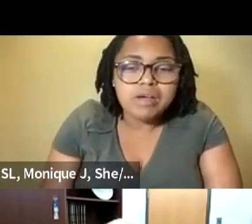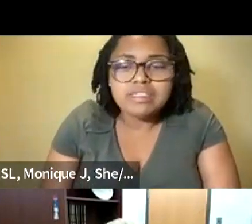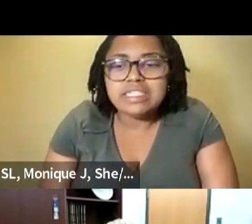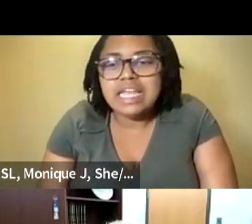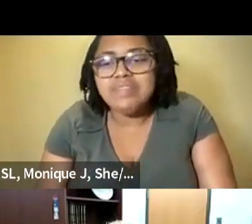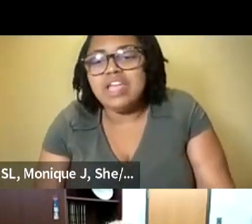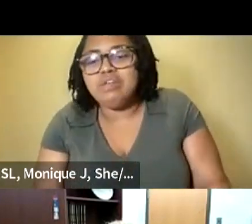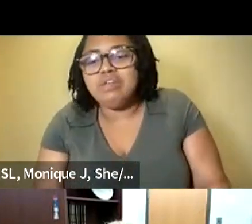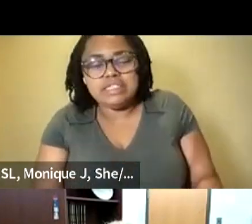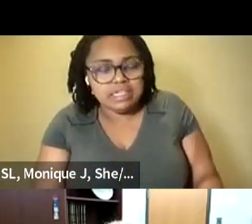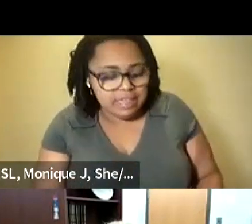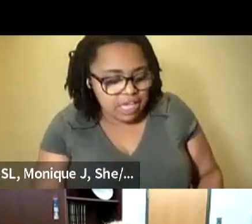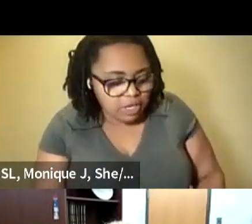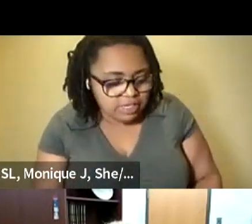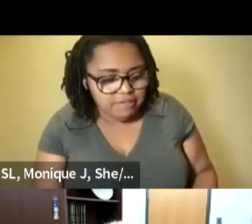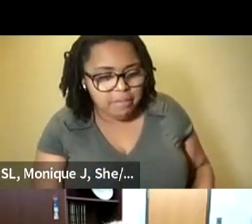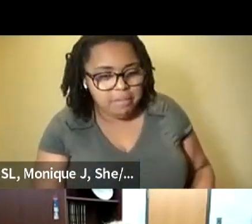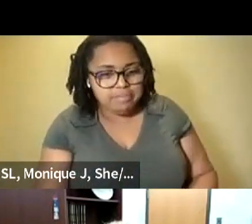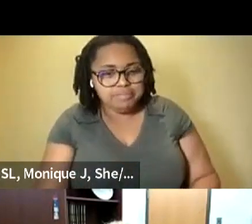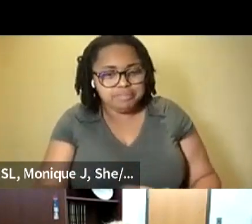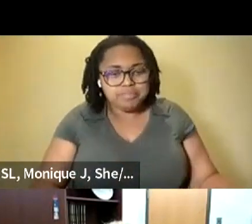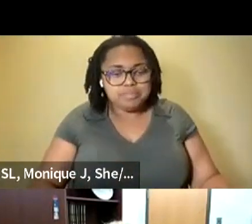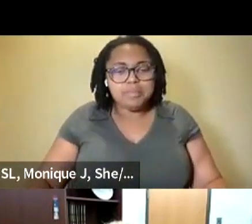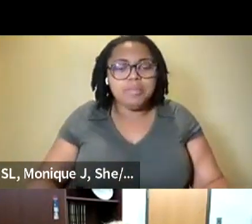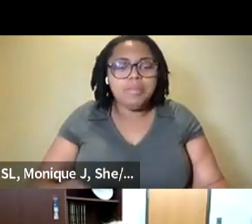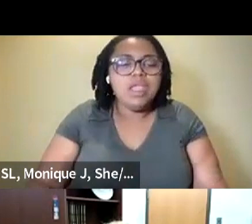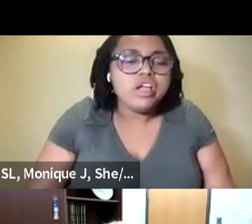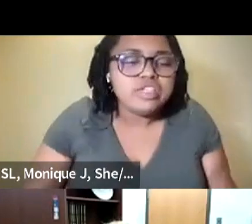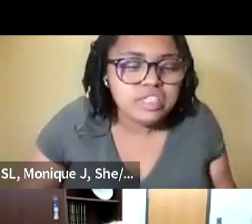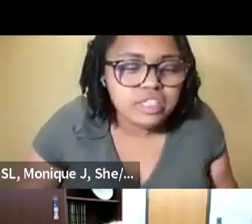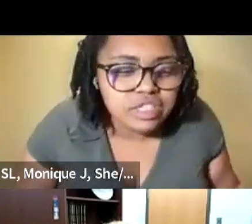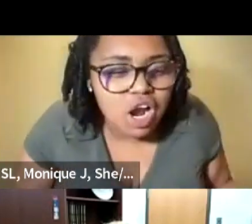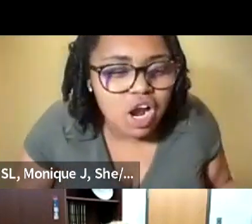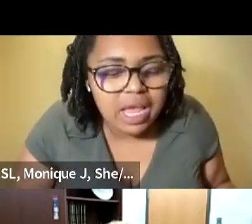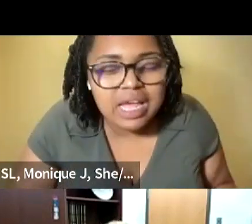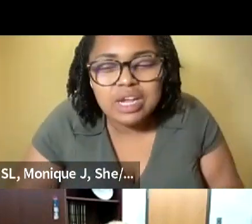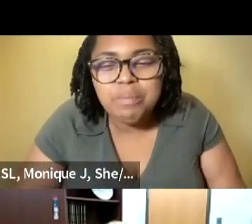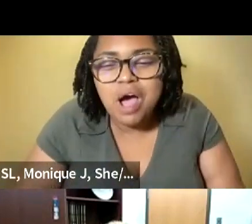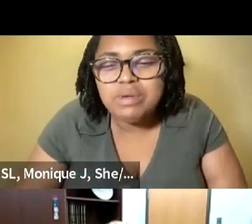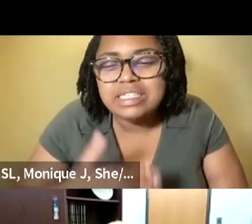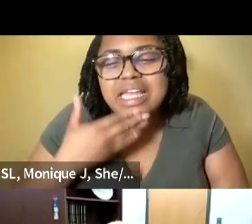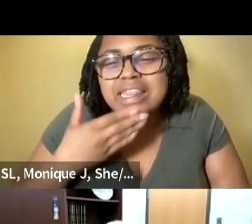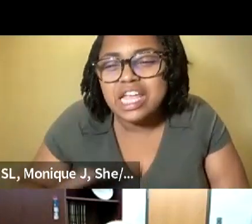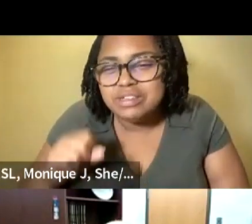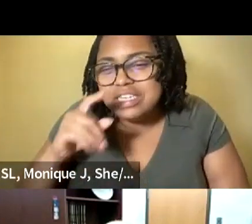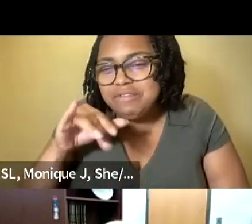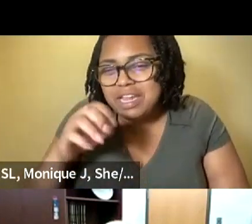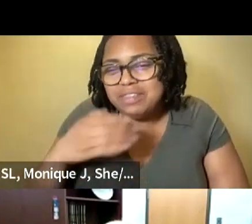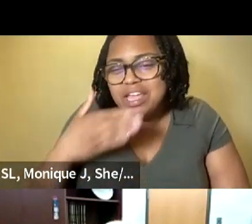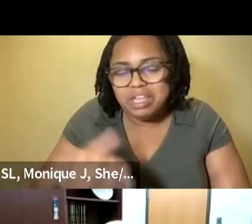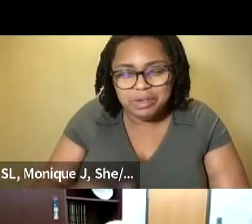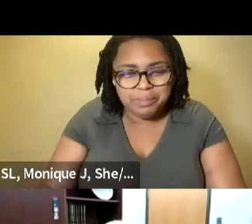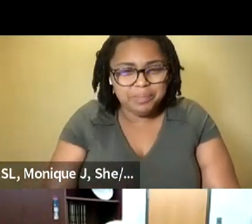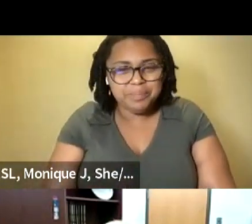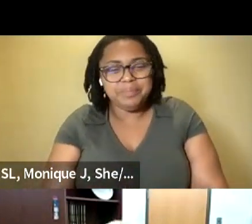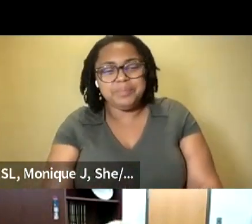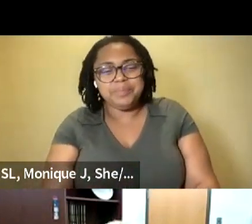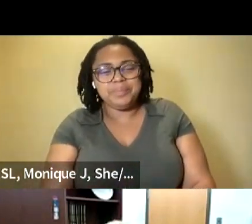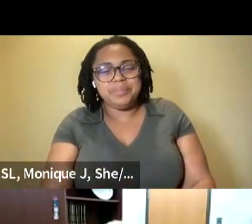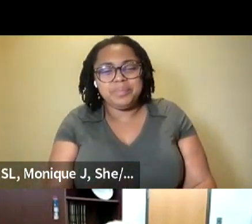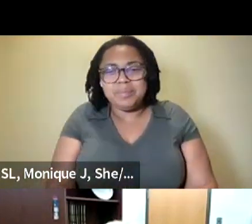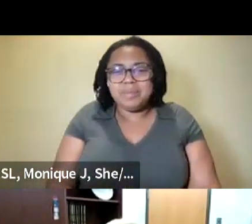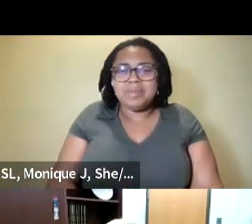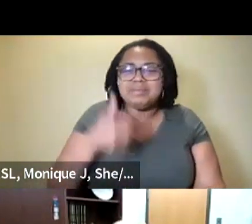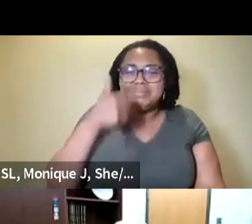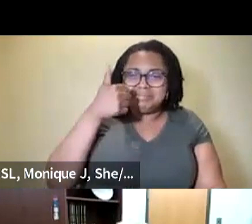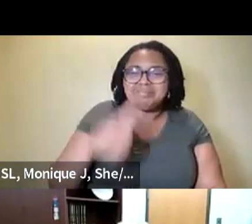Let's see. Committee reports. Oh, wait, what? Go ahead. Anybody? Sorry. No, Paul was saying thank you, Stephanie. Thank you.